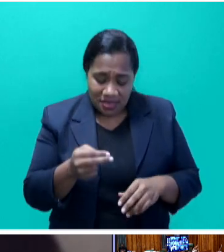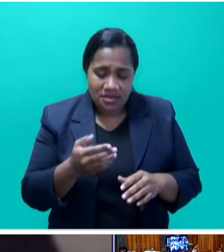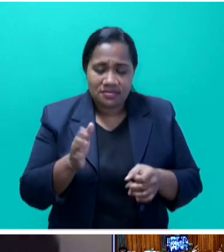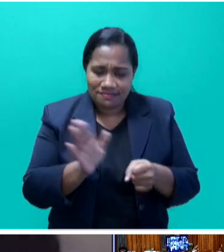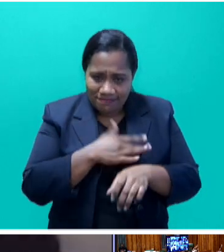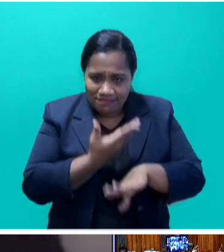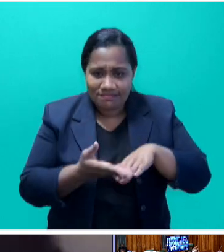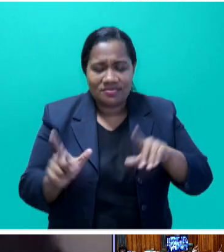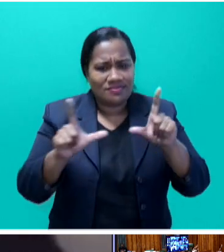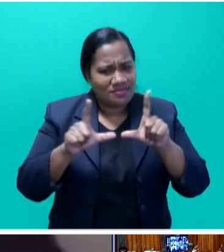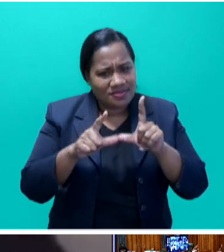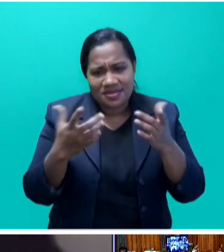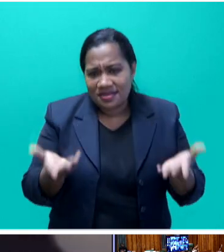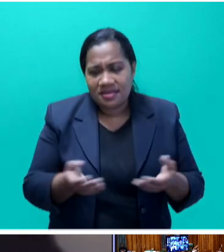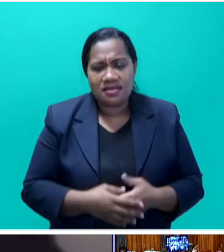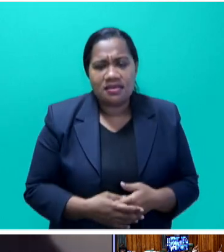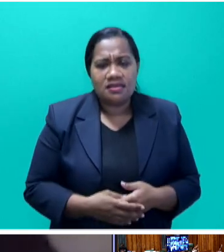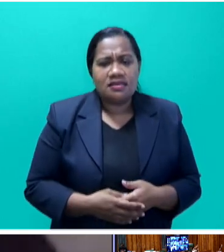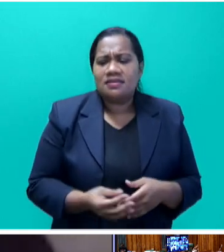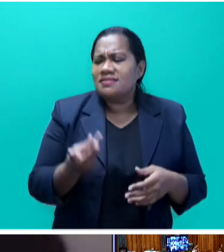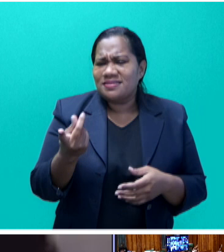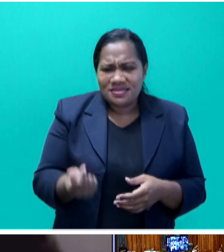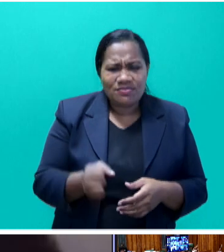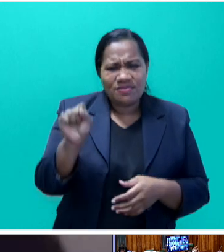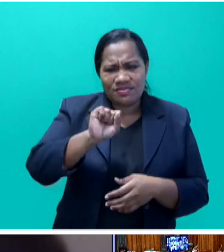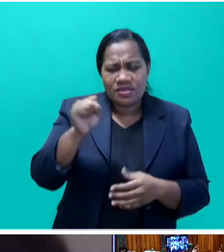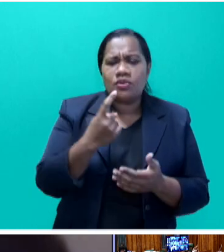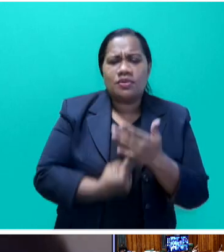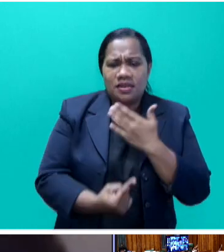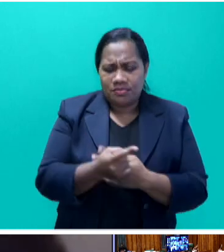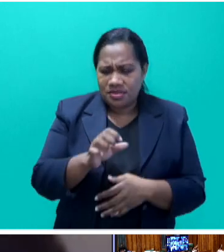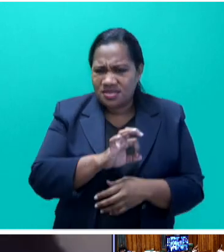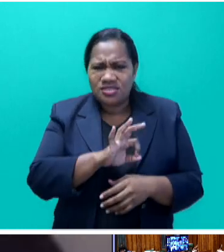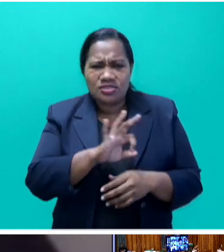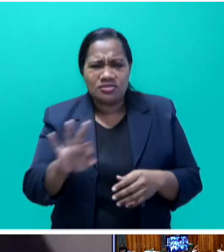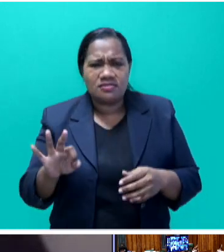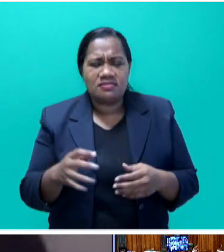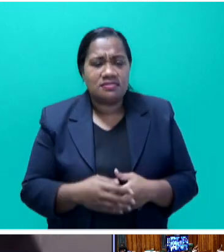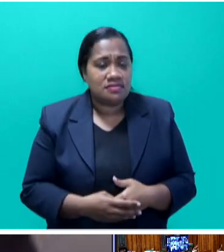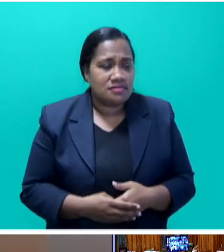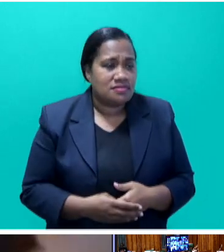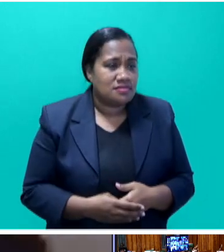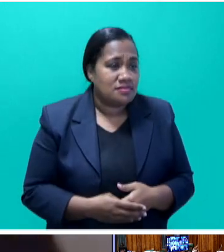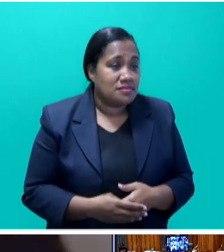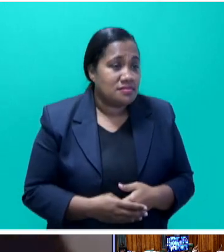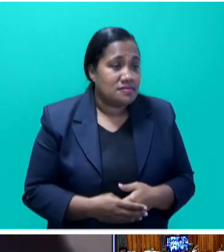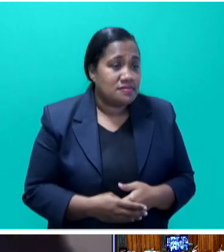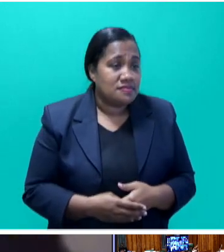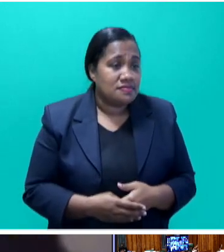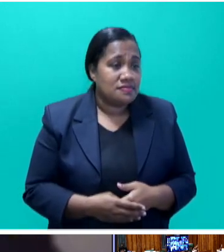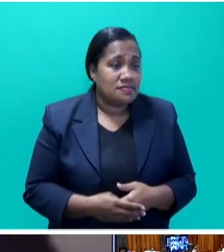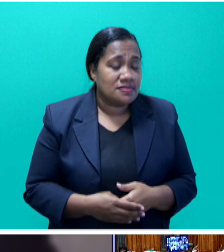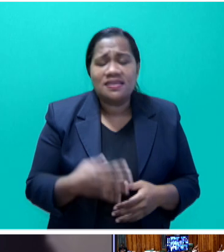against vehicles illegally operating as taxis or minibus, open ranking systems for taxis, and so on. All of these and many